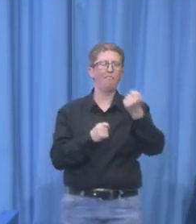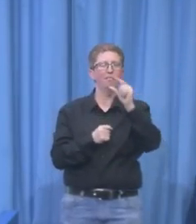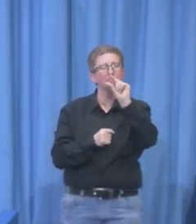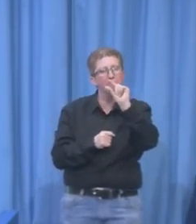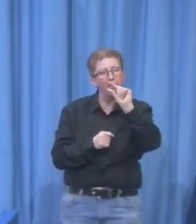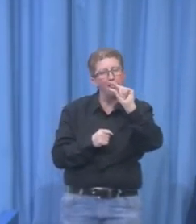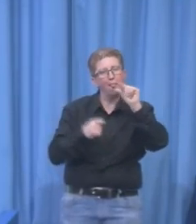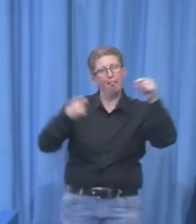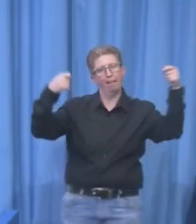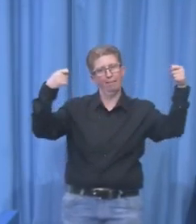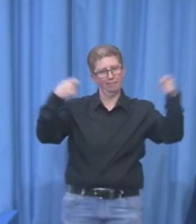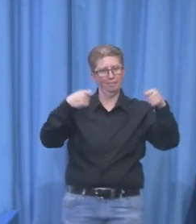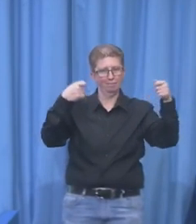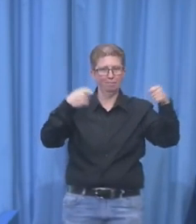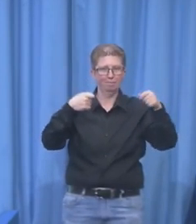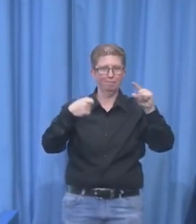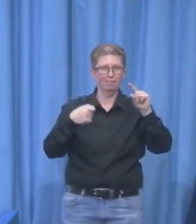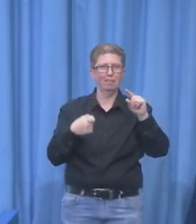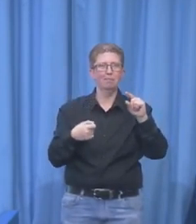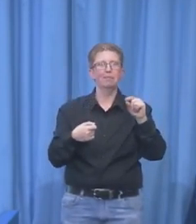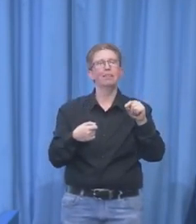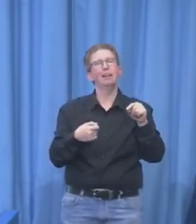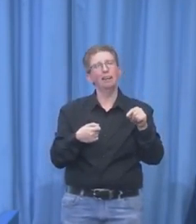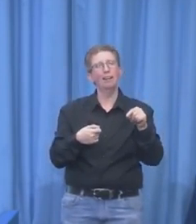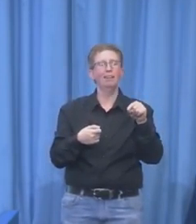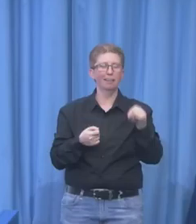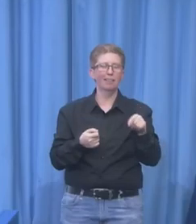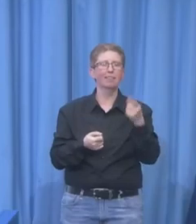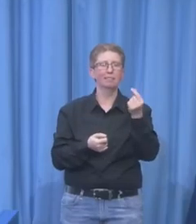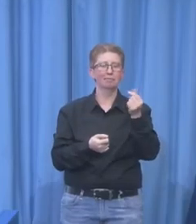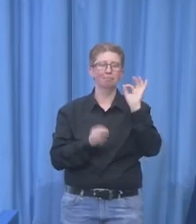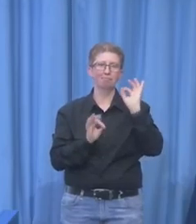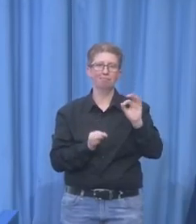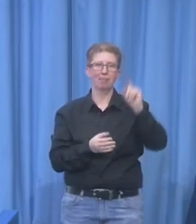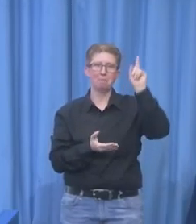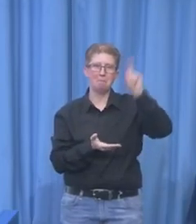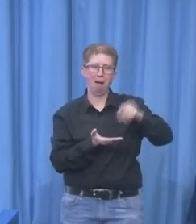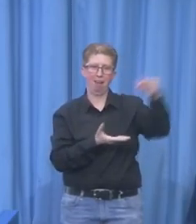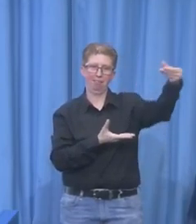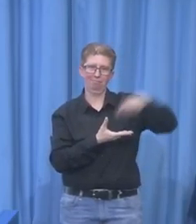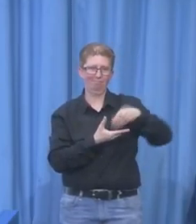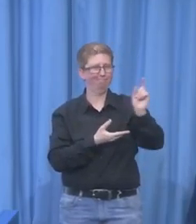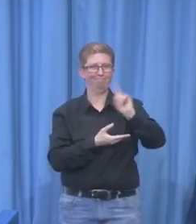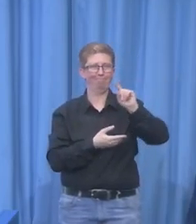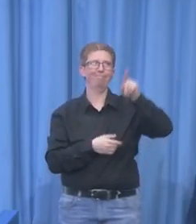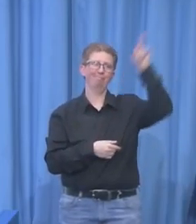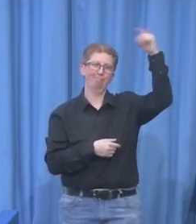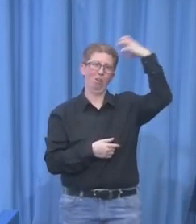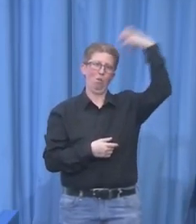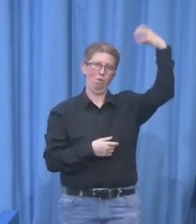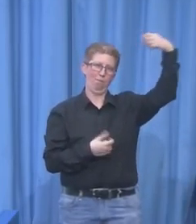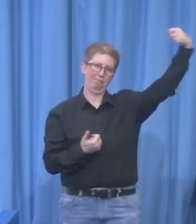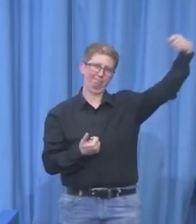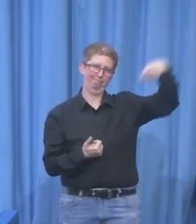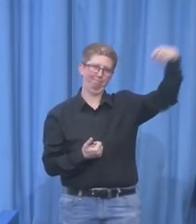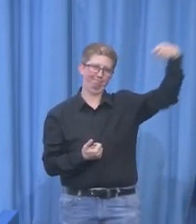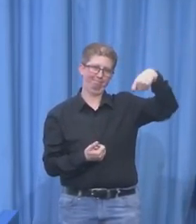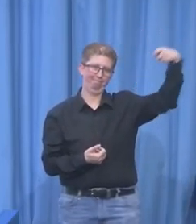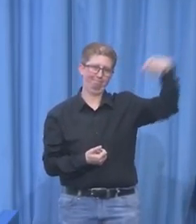allowance for the duration that they're on the course. But they also have access to free travel and all the other